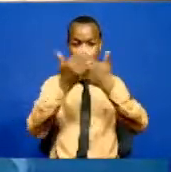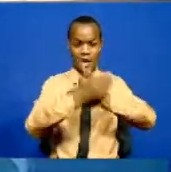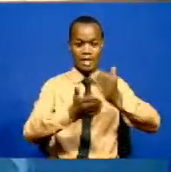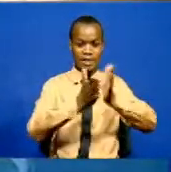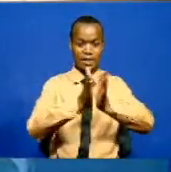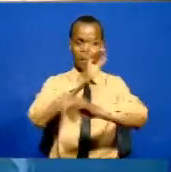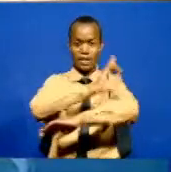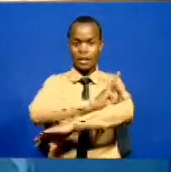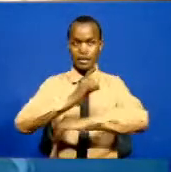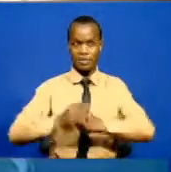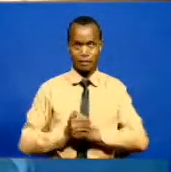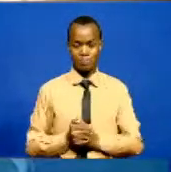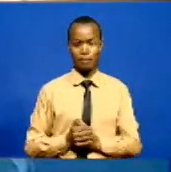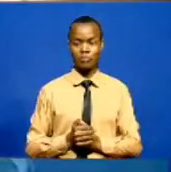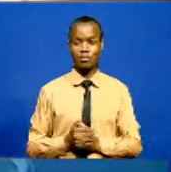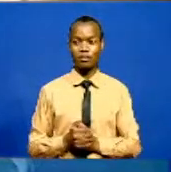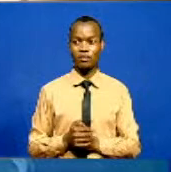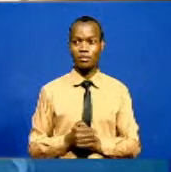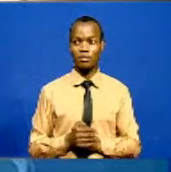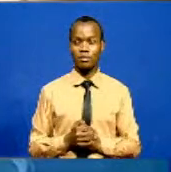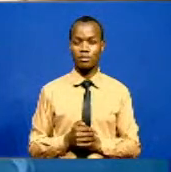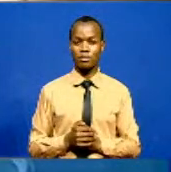day.